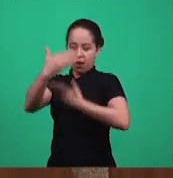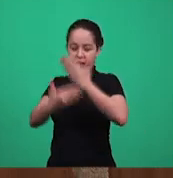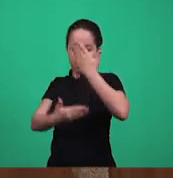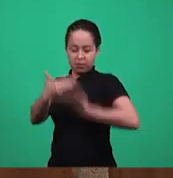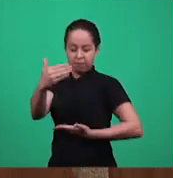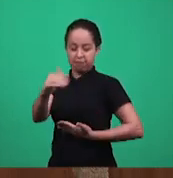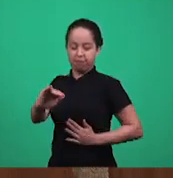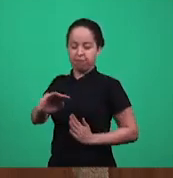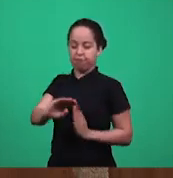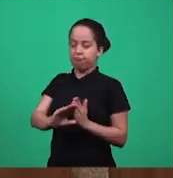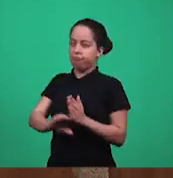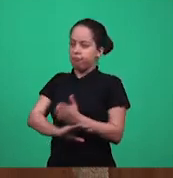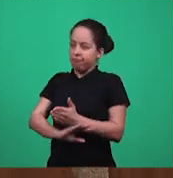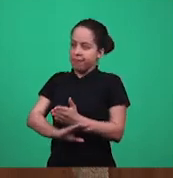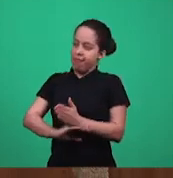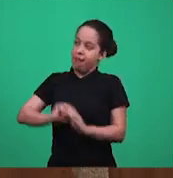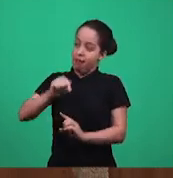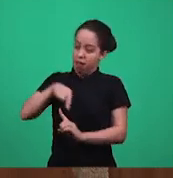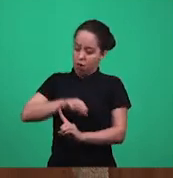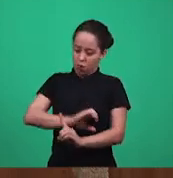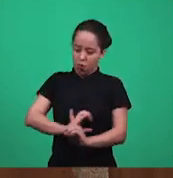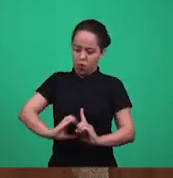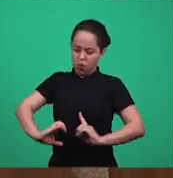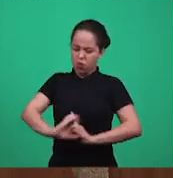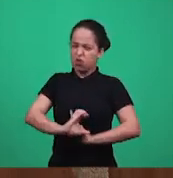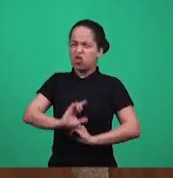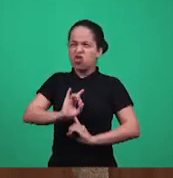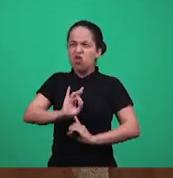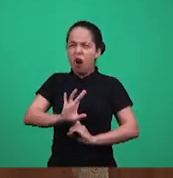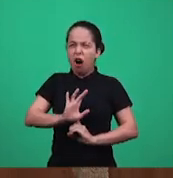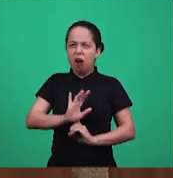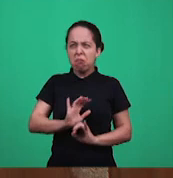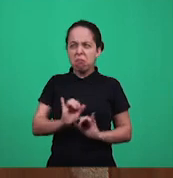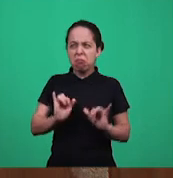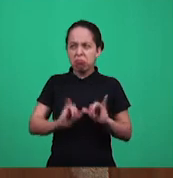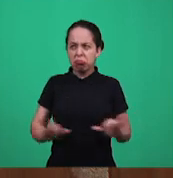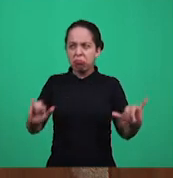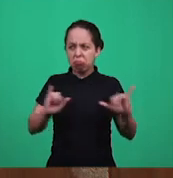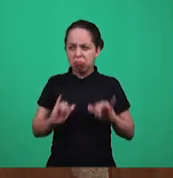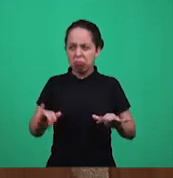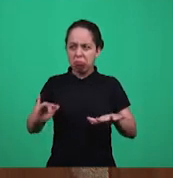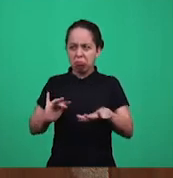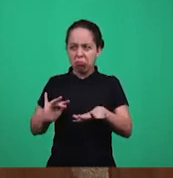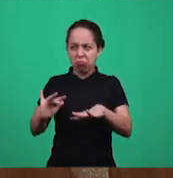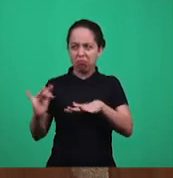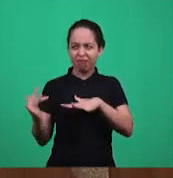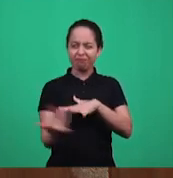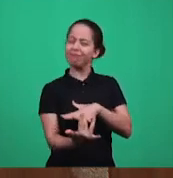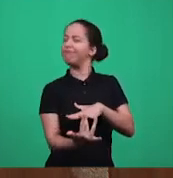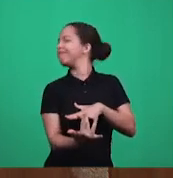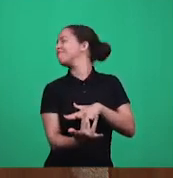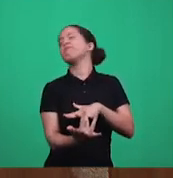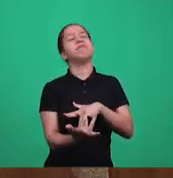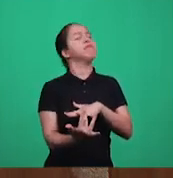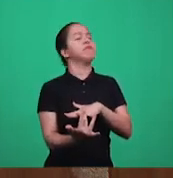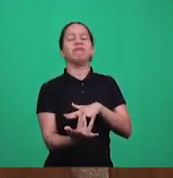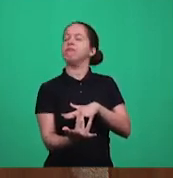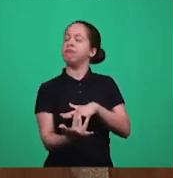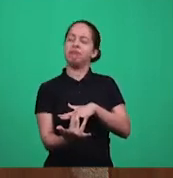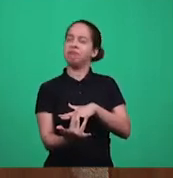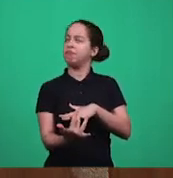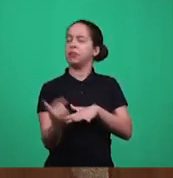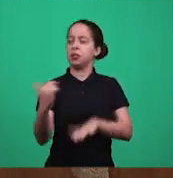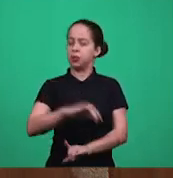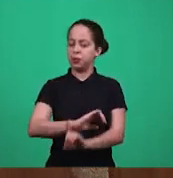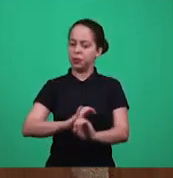presence. And Lord, we ask that this service may not only be a transmission, but Lord, we